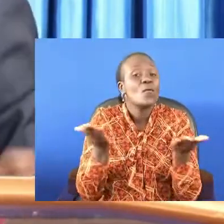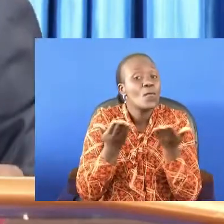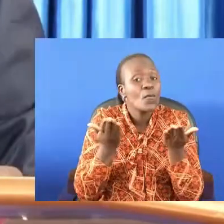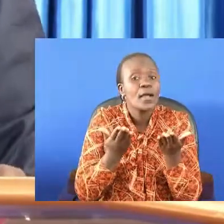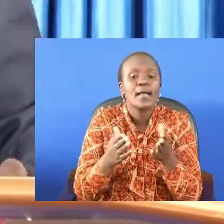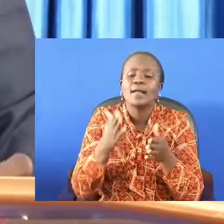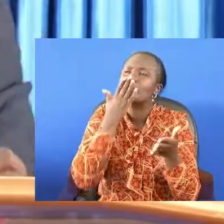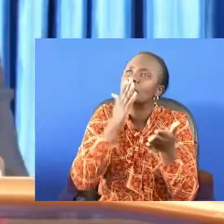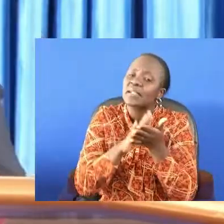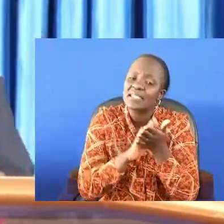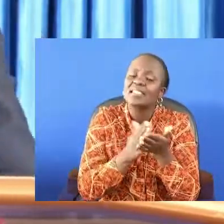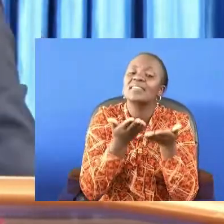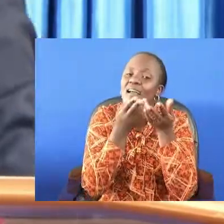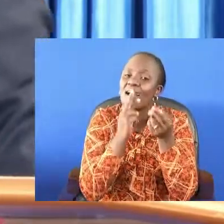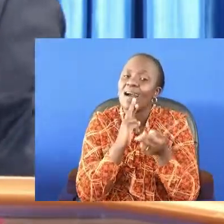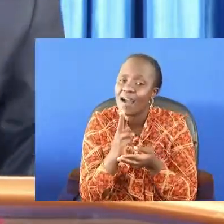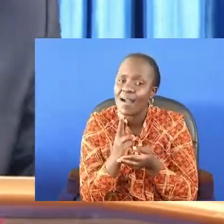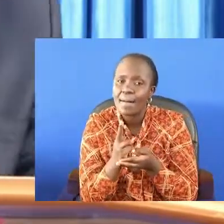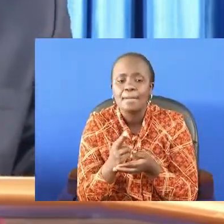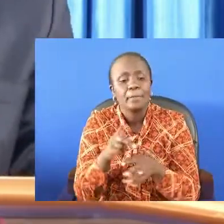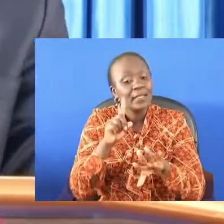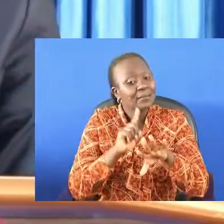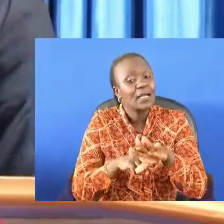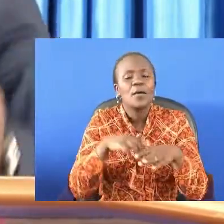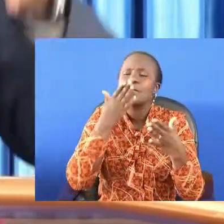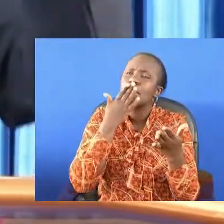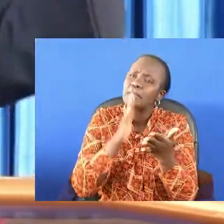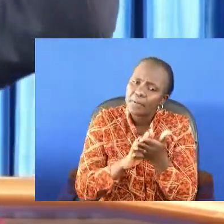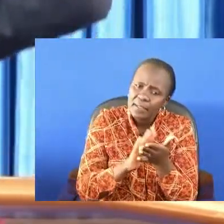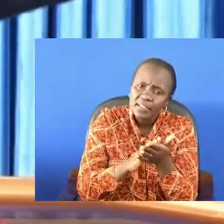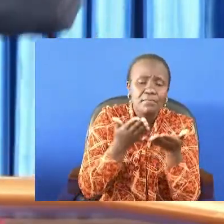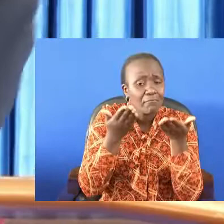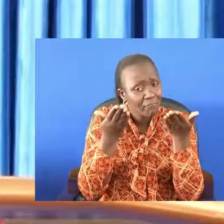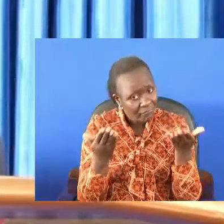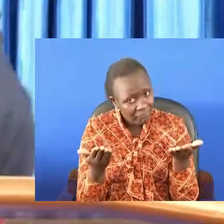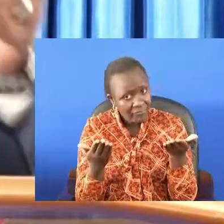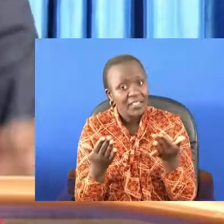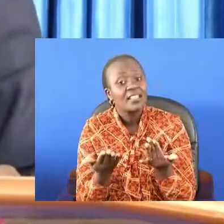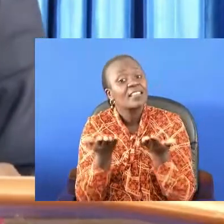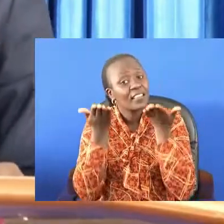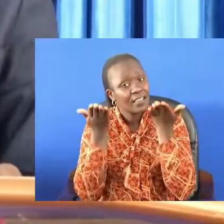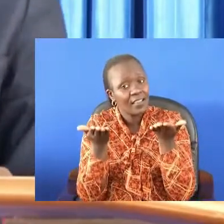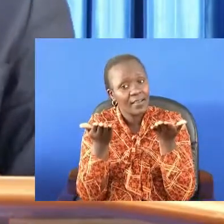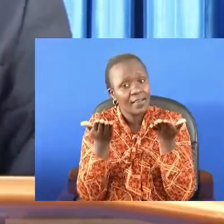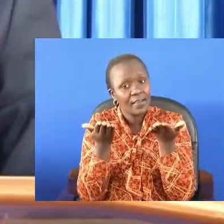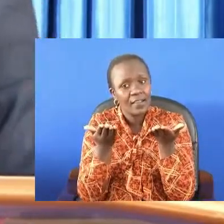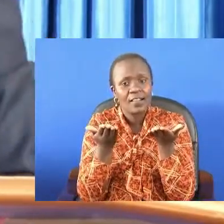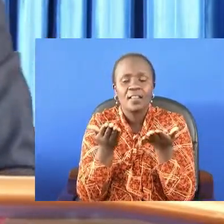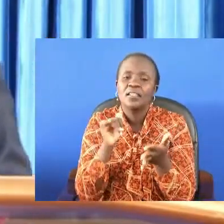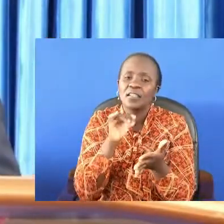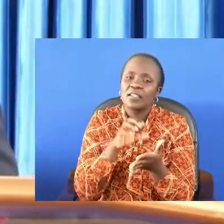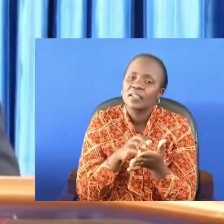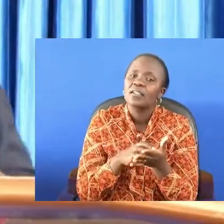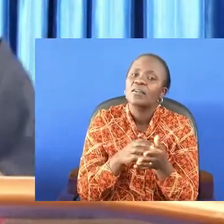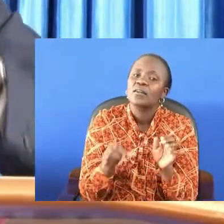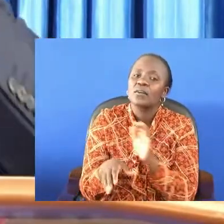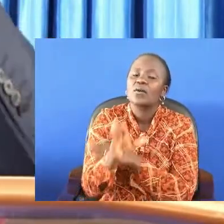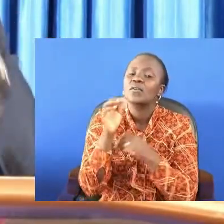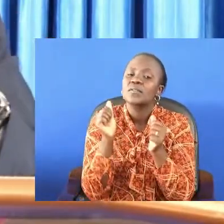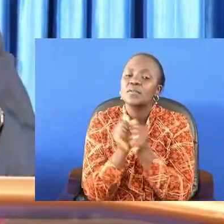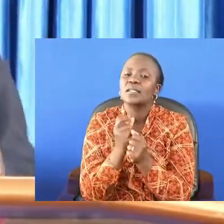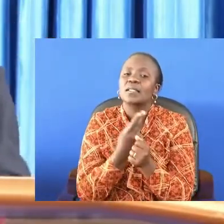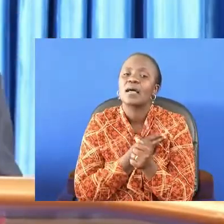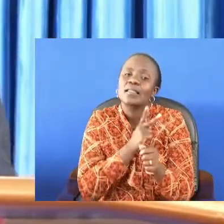being praised. And when He is being praised, and when He is there, definitely His presence,